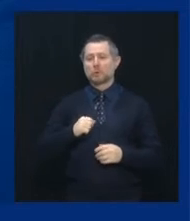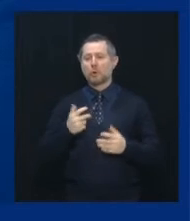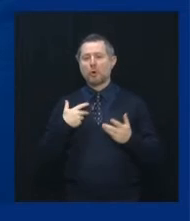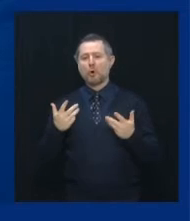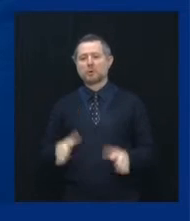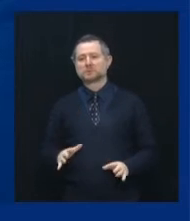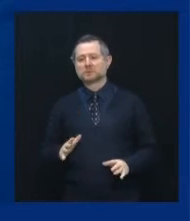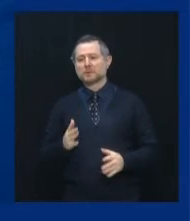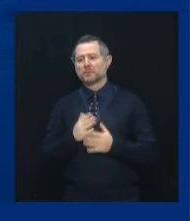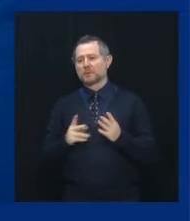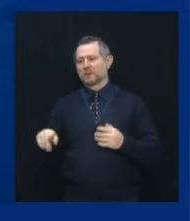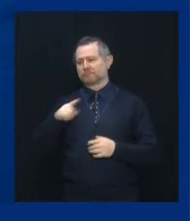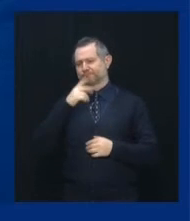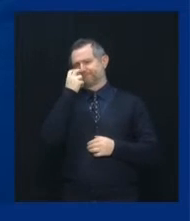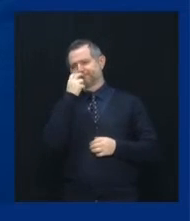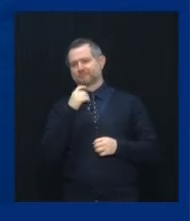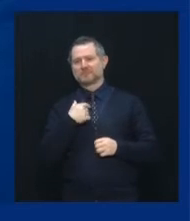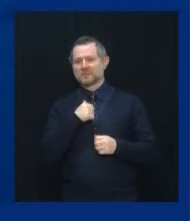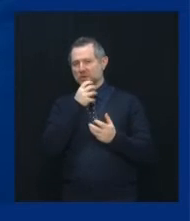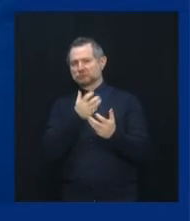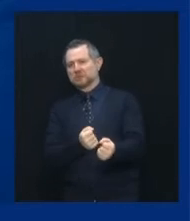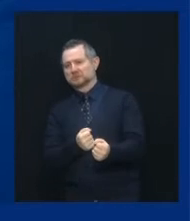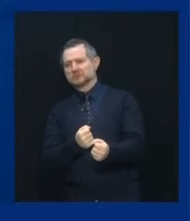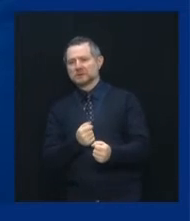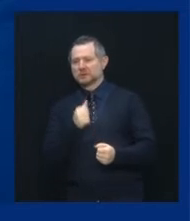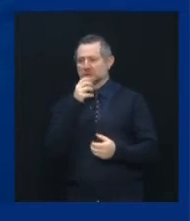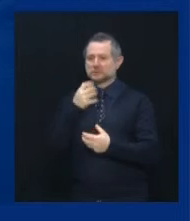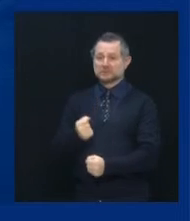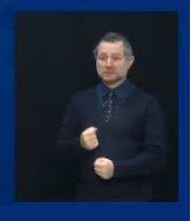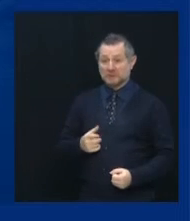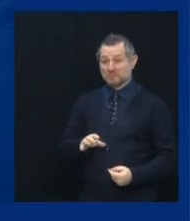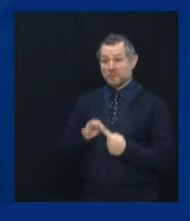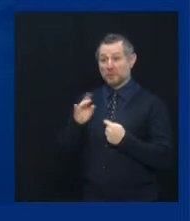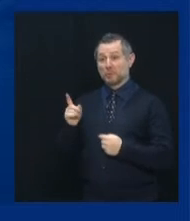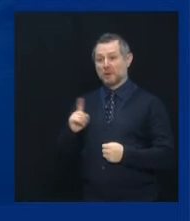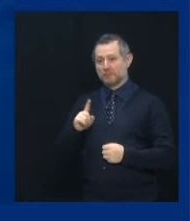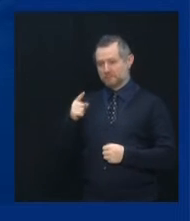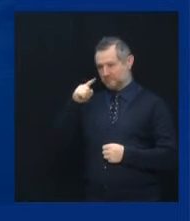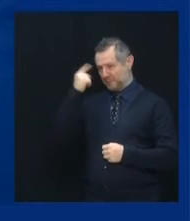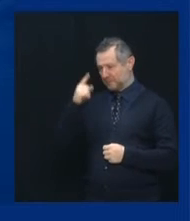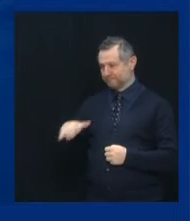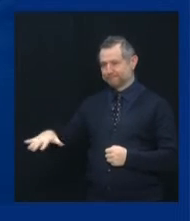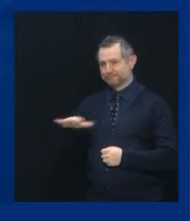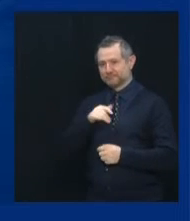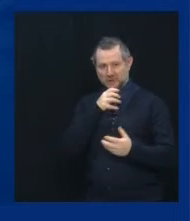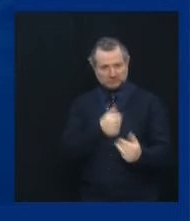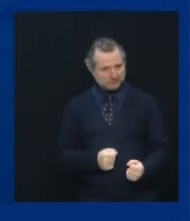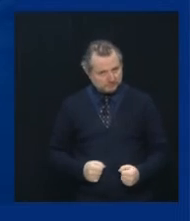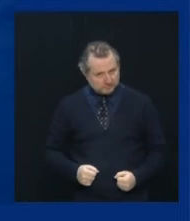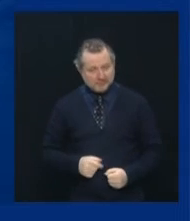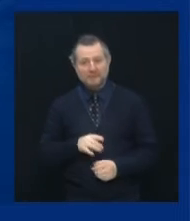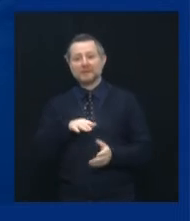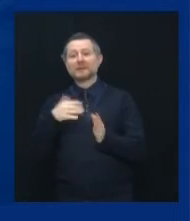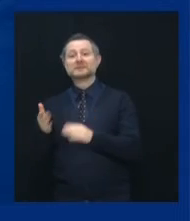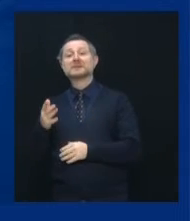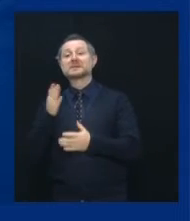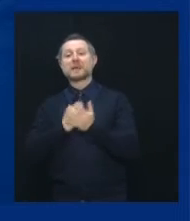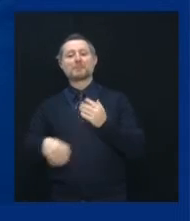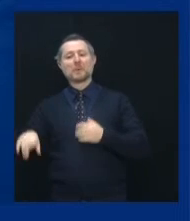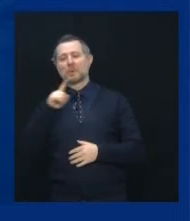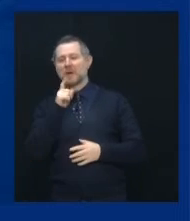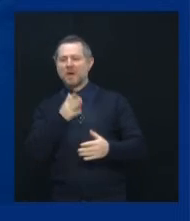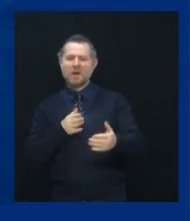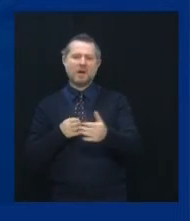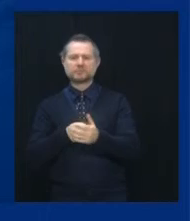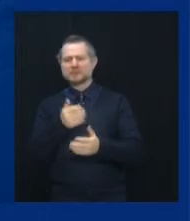and skepticism. You have it especially in the black community. You have the anti-vaxxer community. 90%